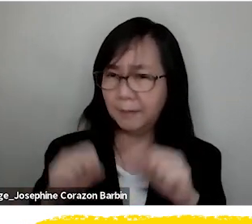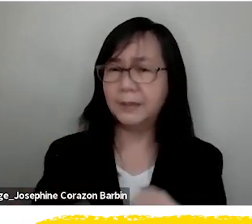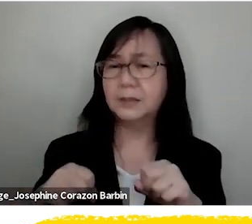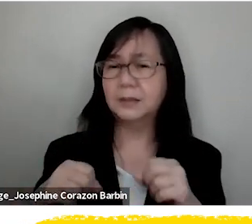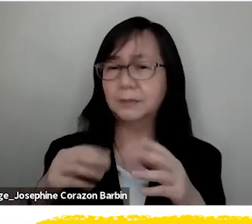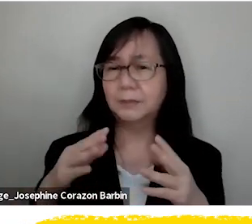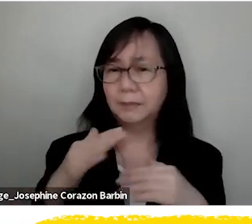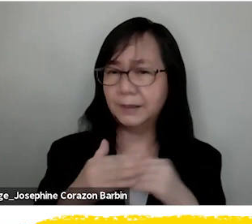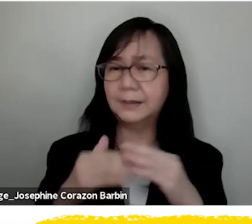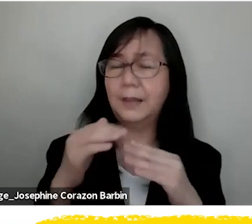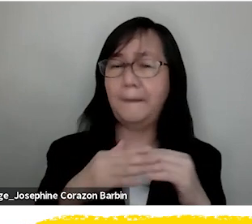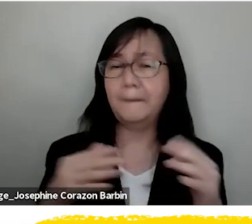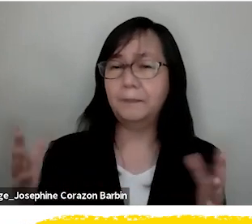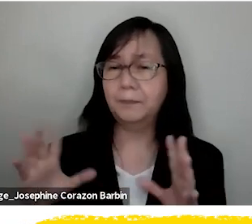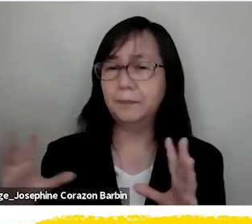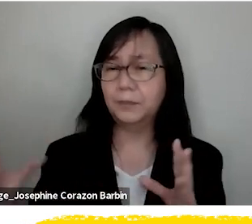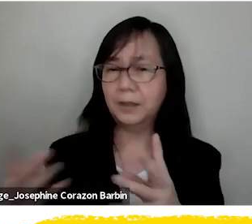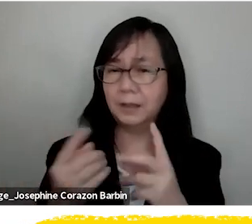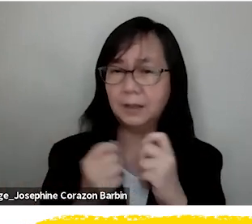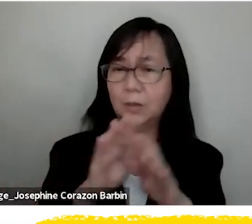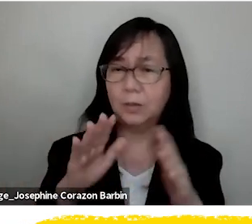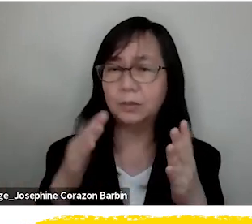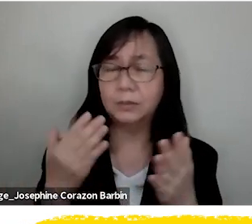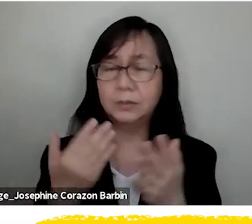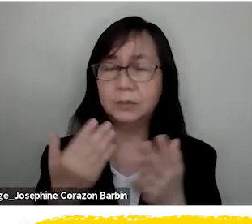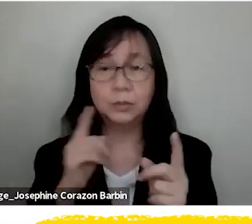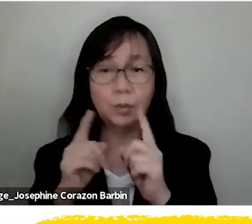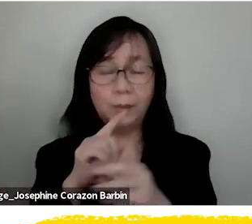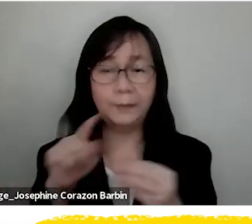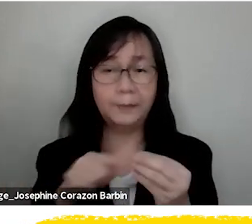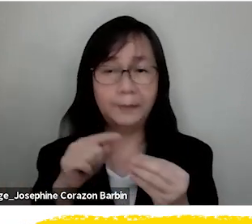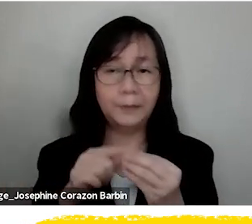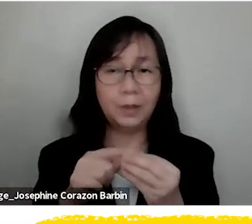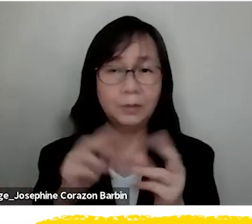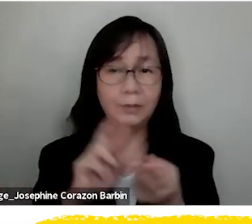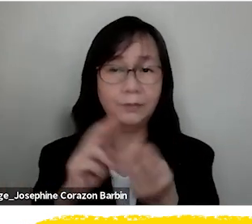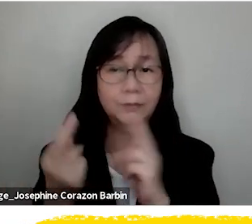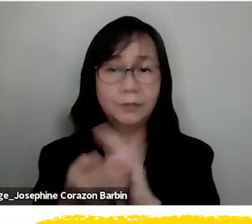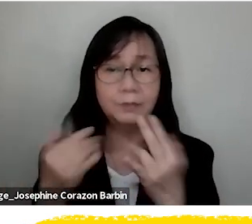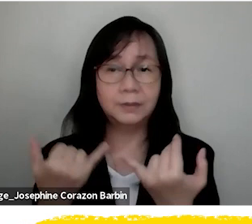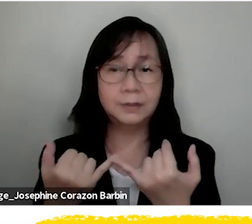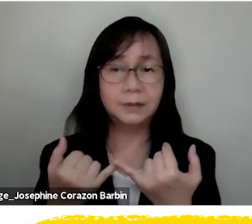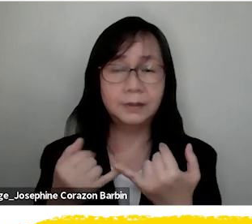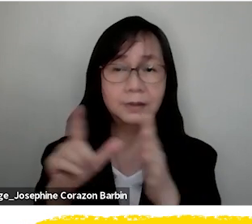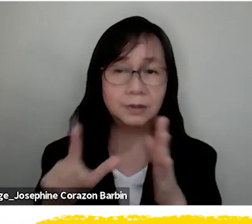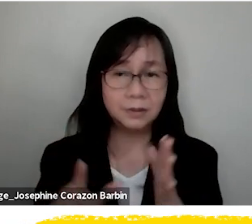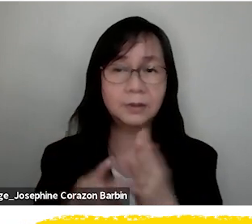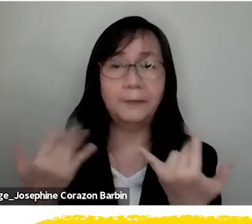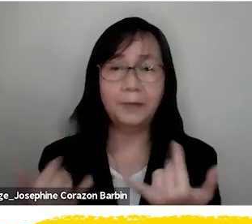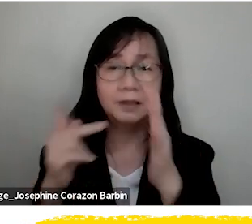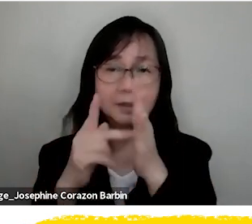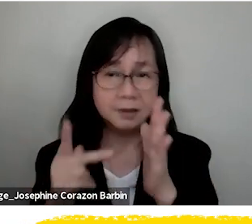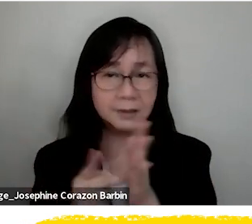society, bringing together different actors to talk about, reforms of national legislations, policies, how